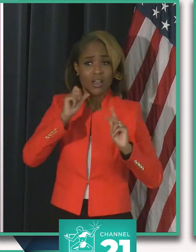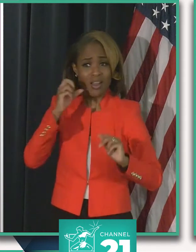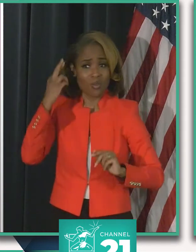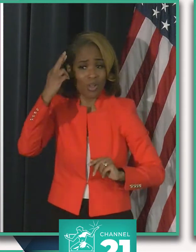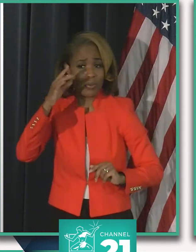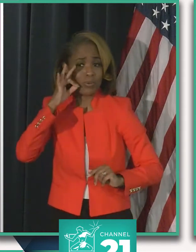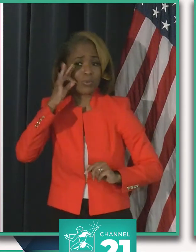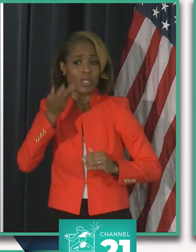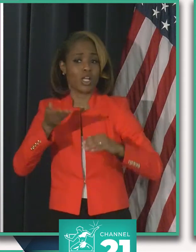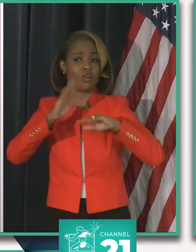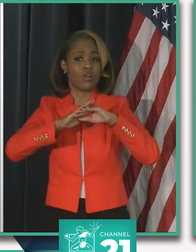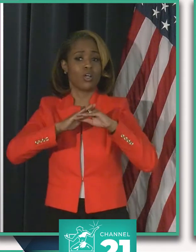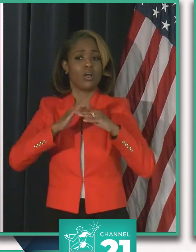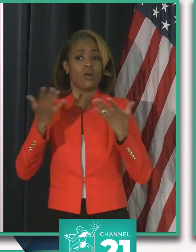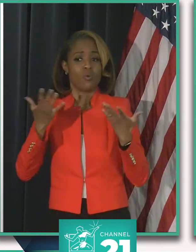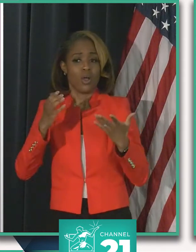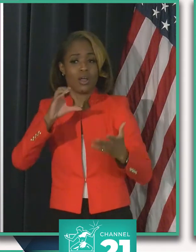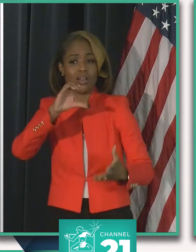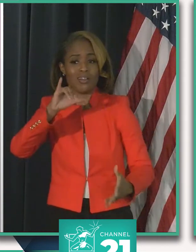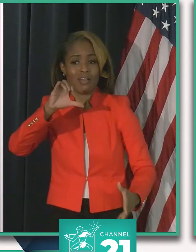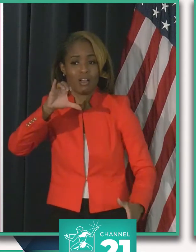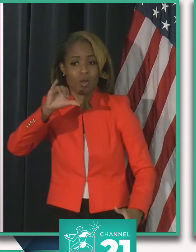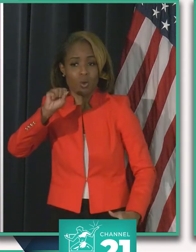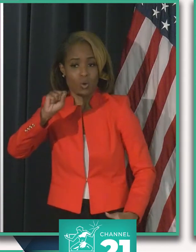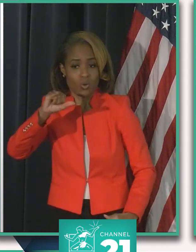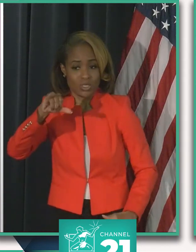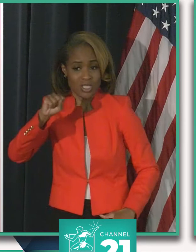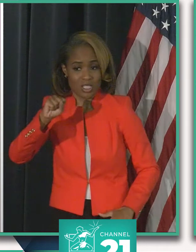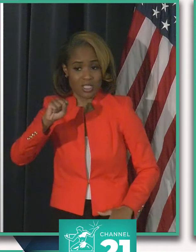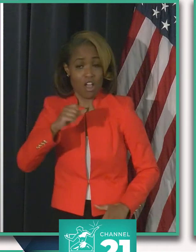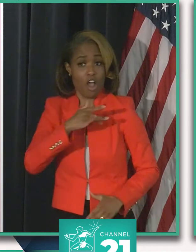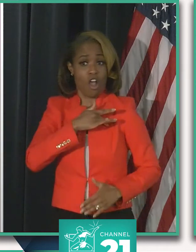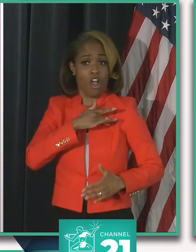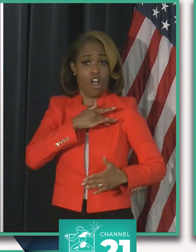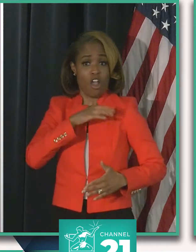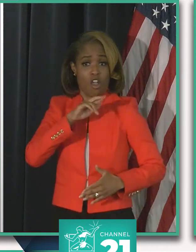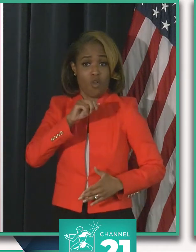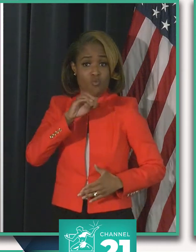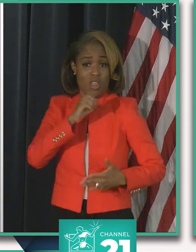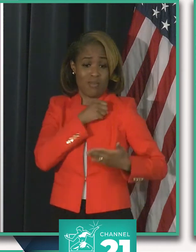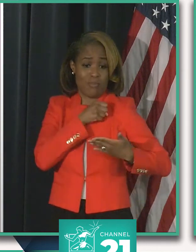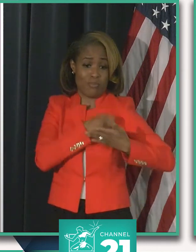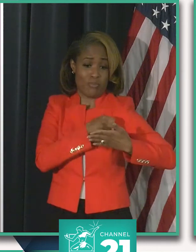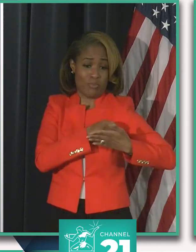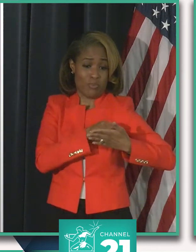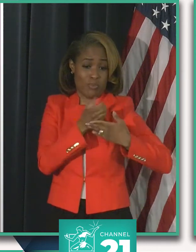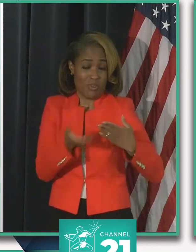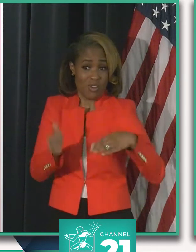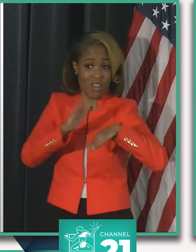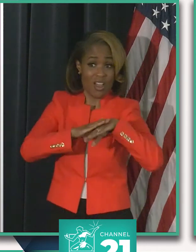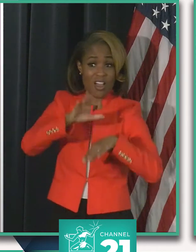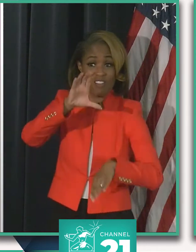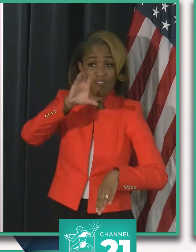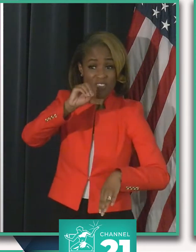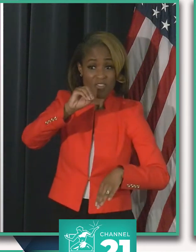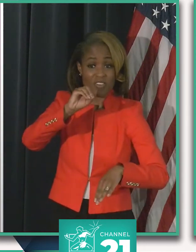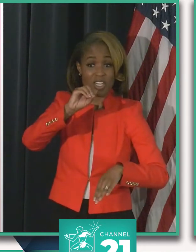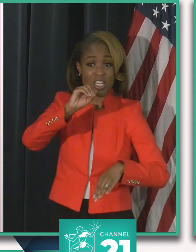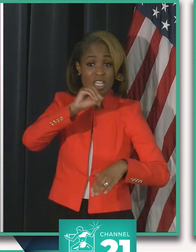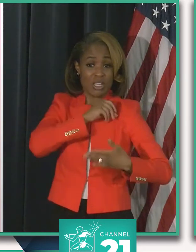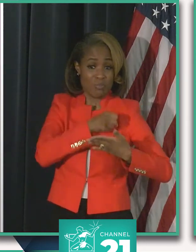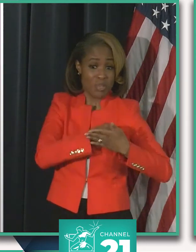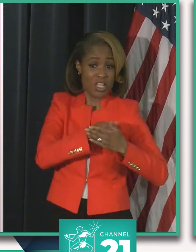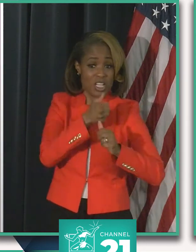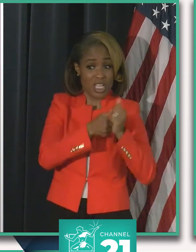marijuana increases psychosis. It increases your heart rate 50 beats a minute, and it's also